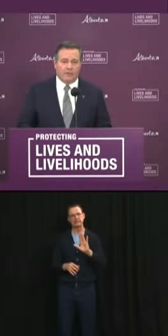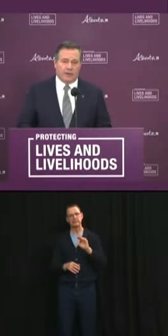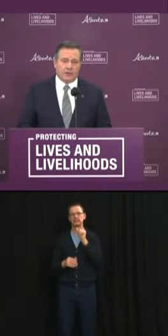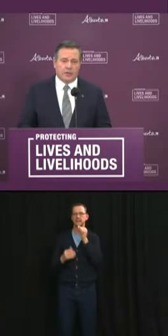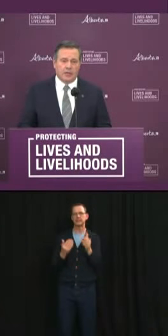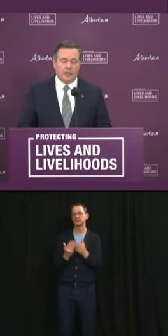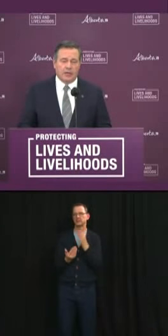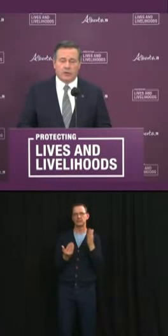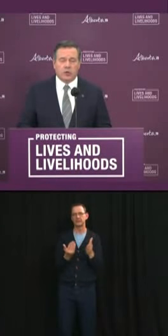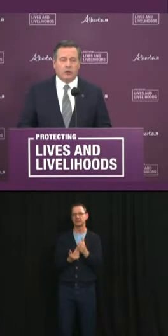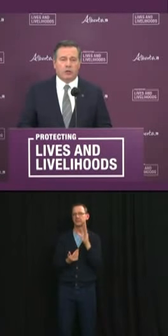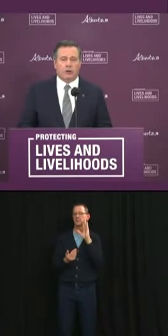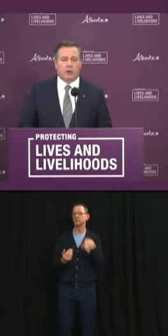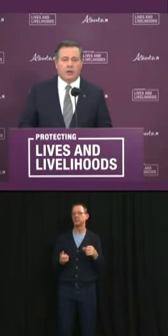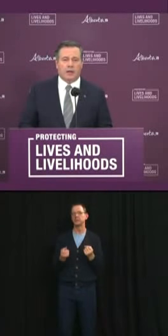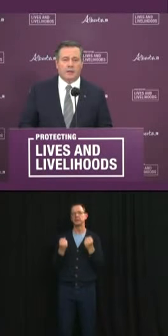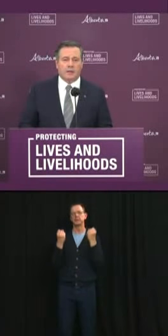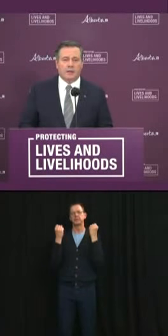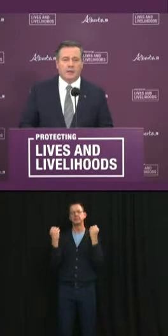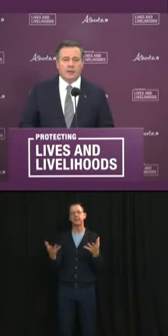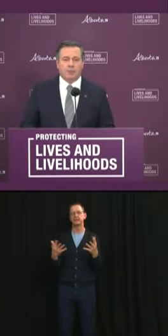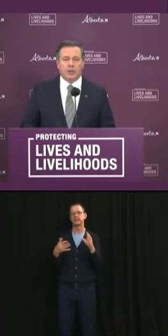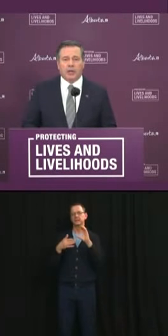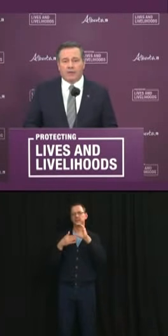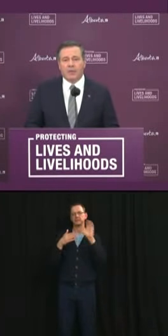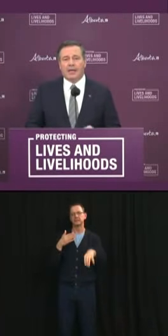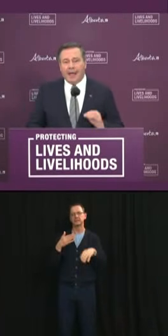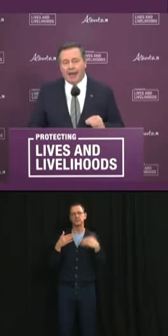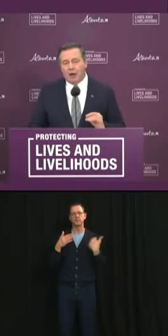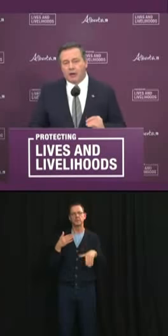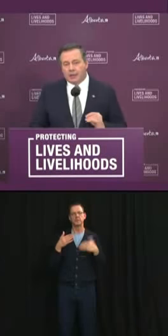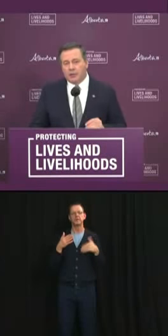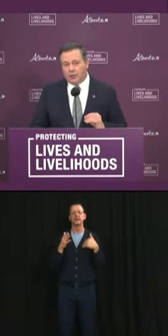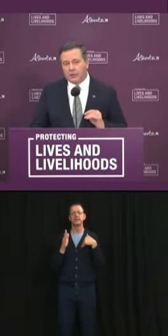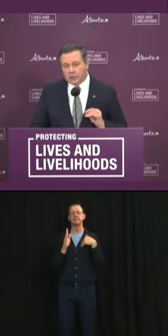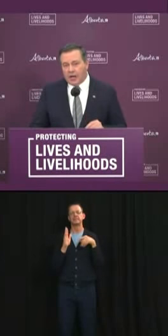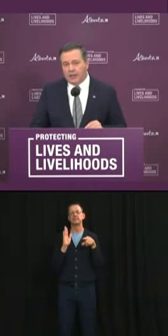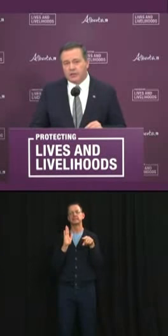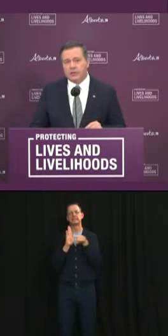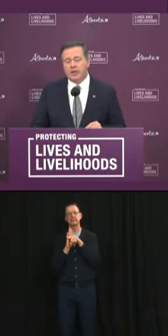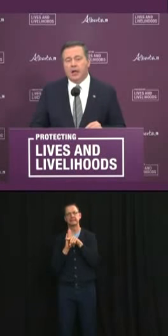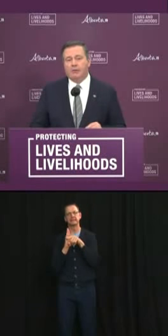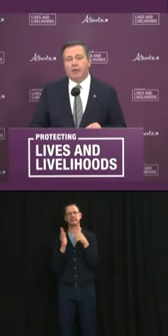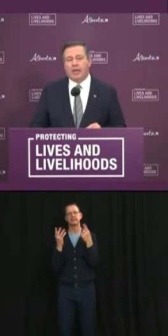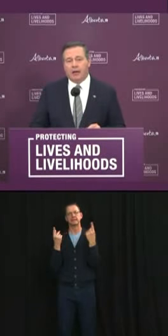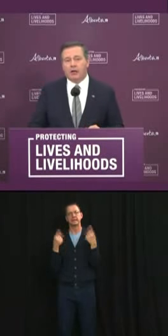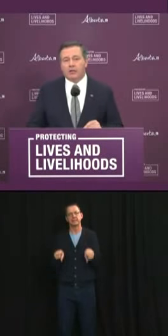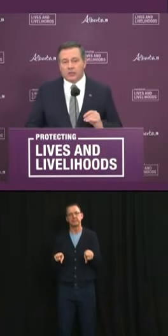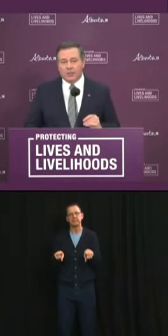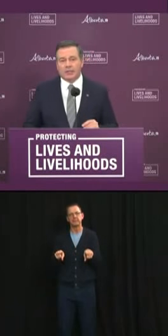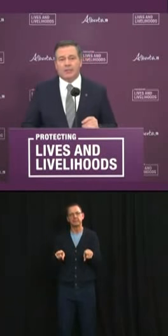adverse effects. There's no sugarcoating that. But the government cannot ignore the science,